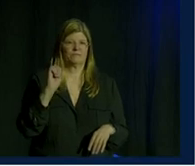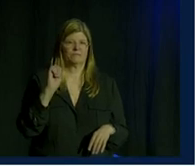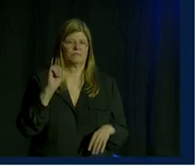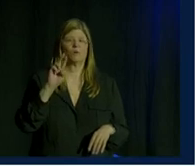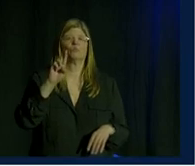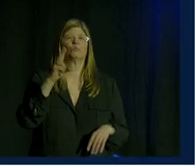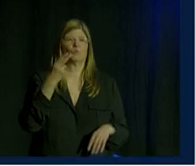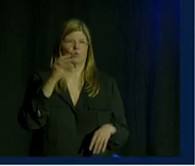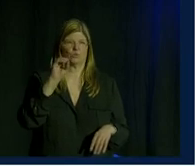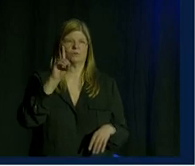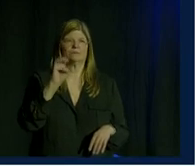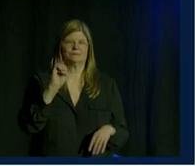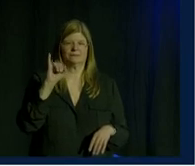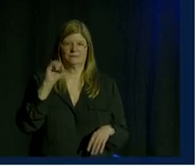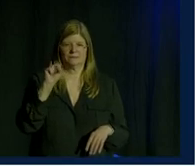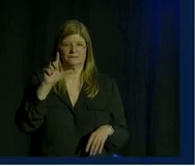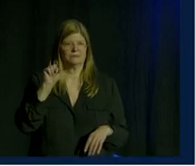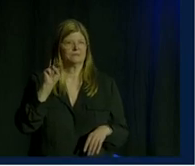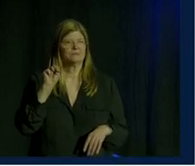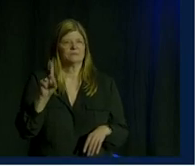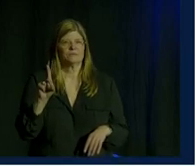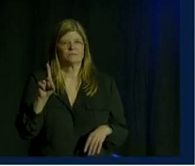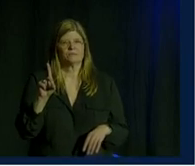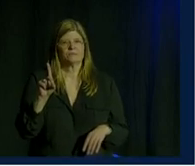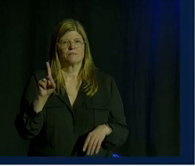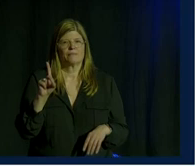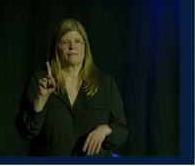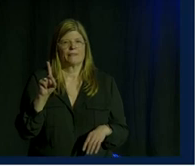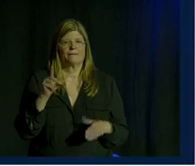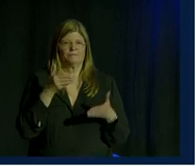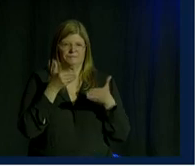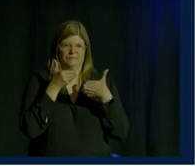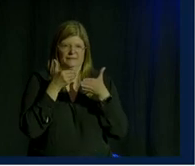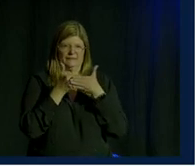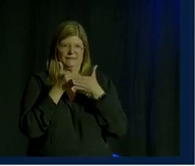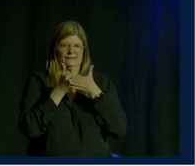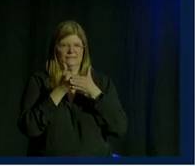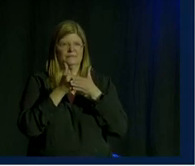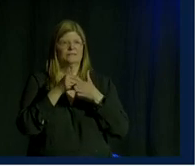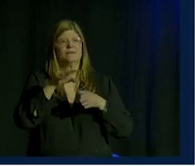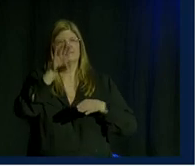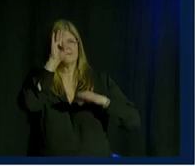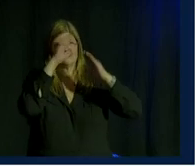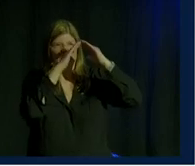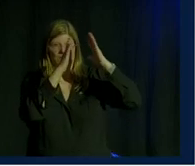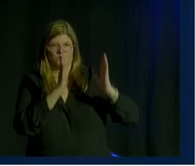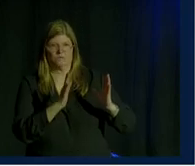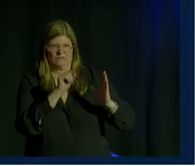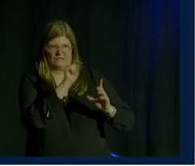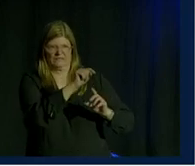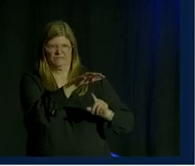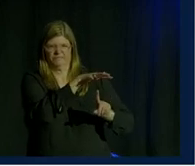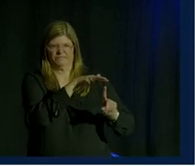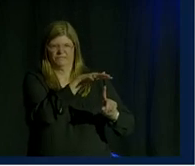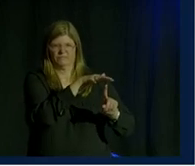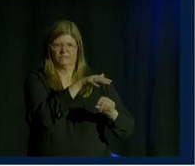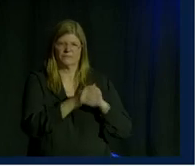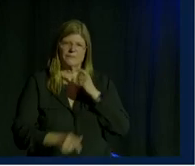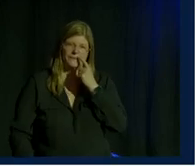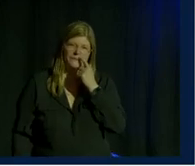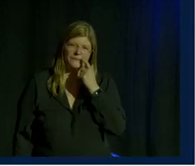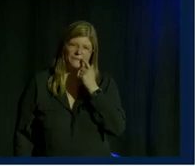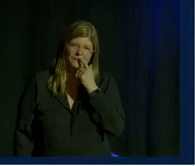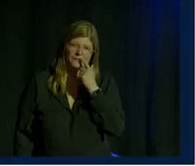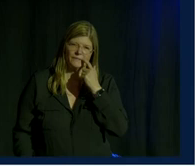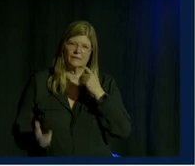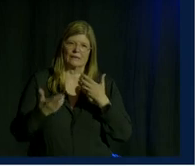fire station, and continuous FEMS operations during redevelopment is a requirement in the RFP. Engine 12 is located